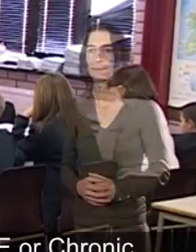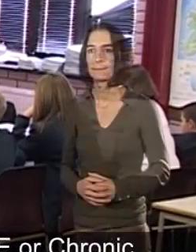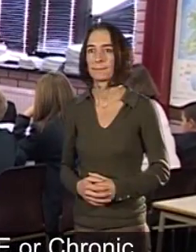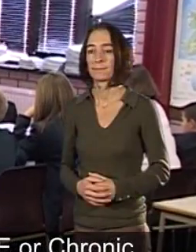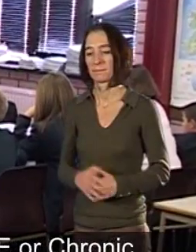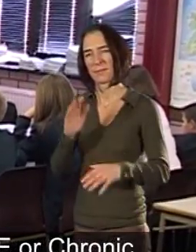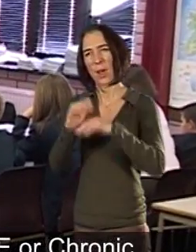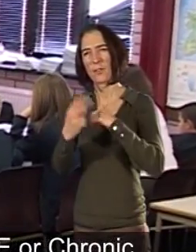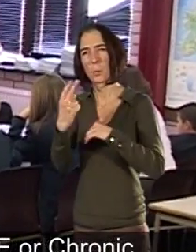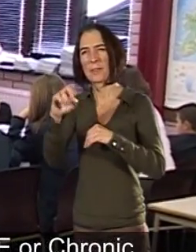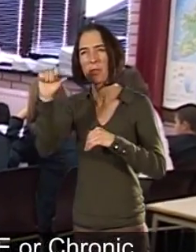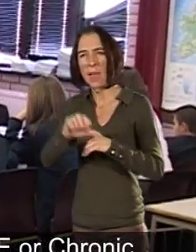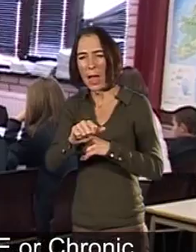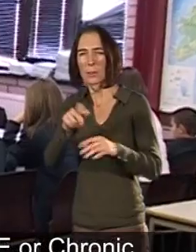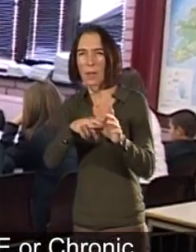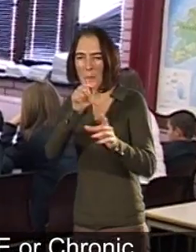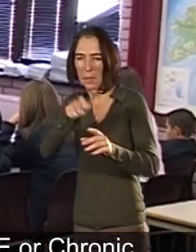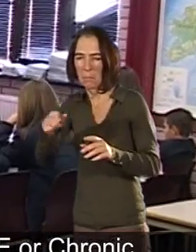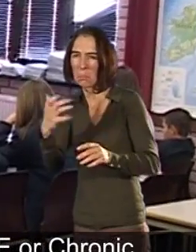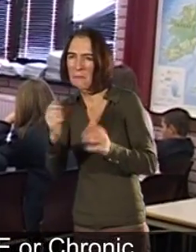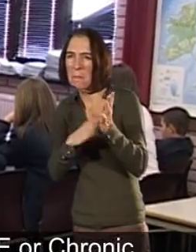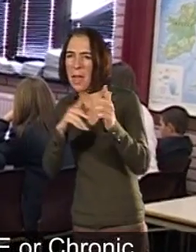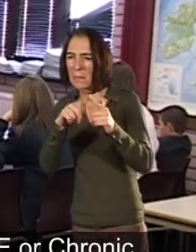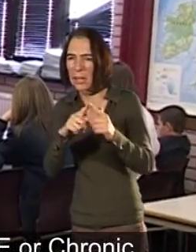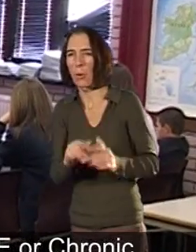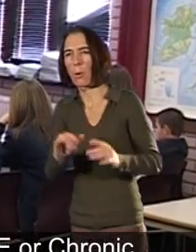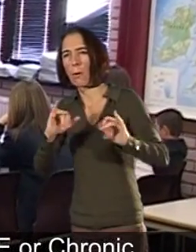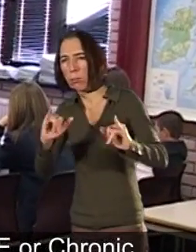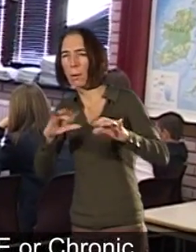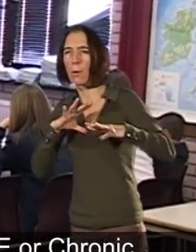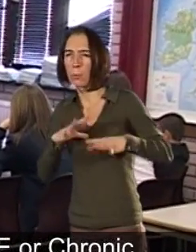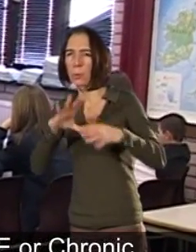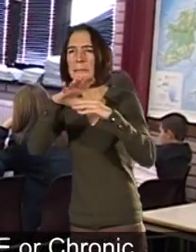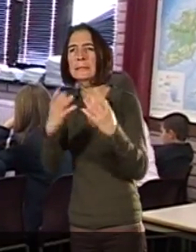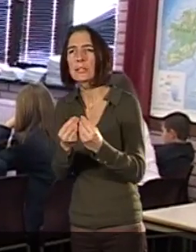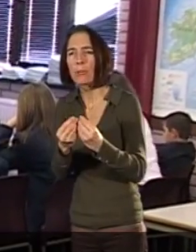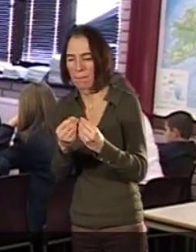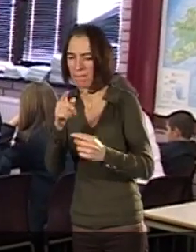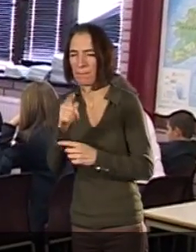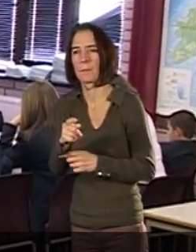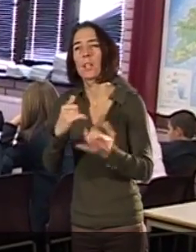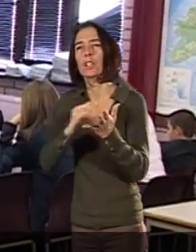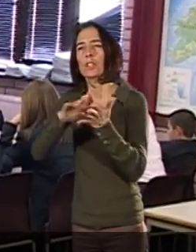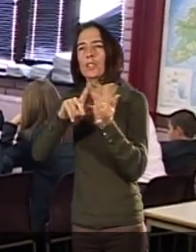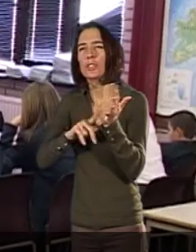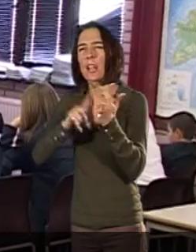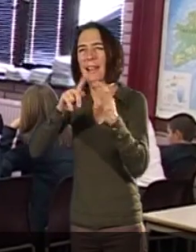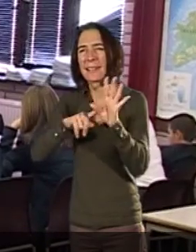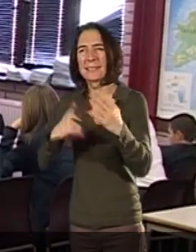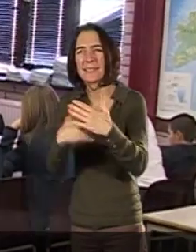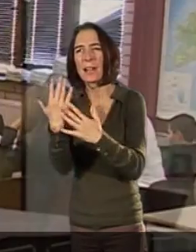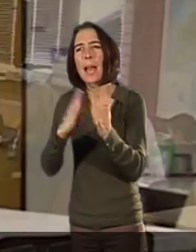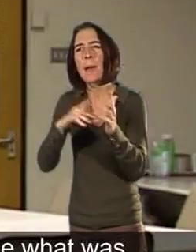Over 20,000 young people have ME or chronic fatigue syndrome. Shelley developed ME in primary and missed a lot of